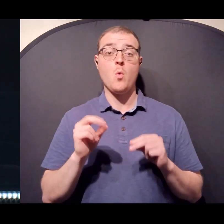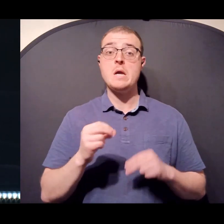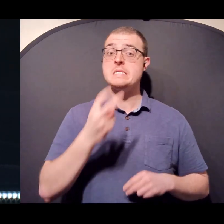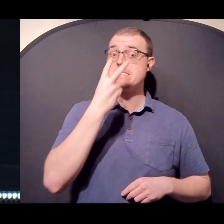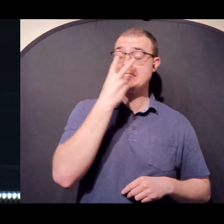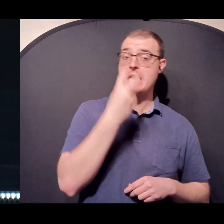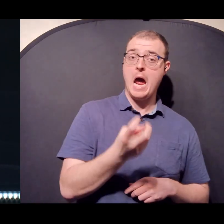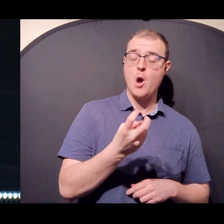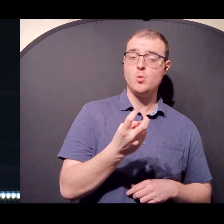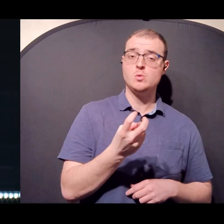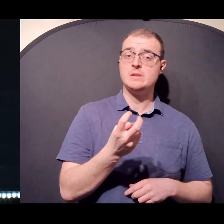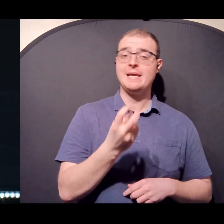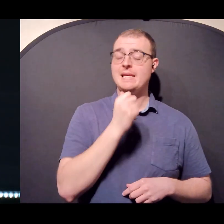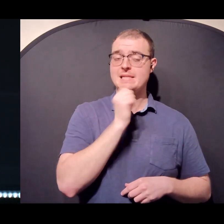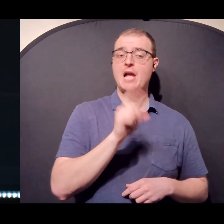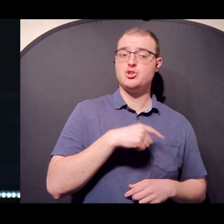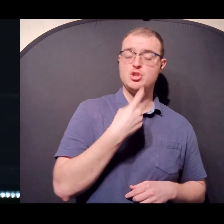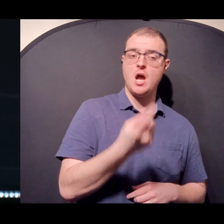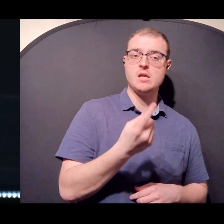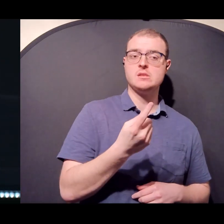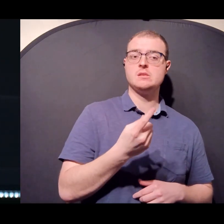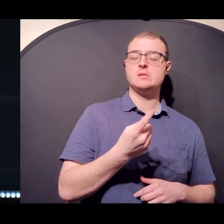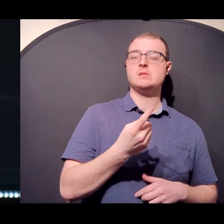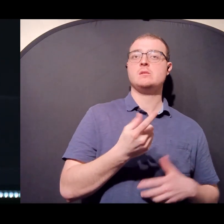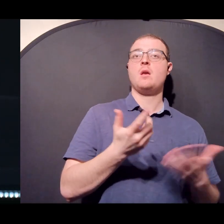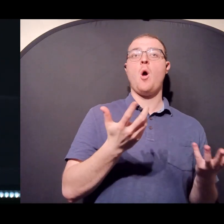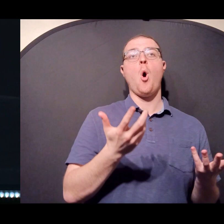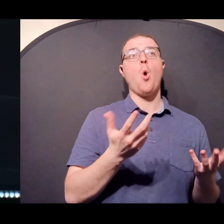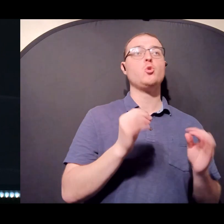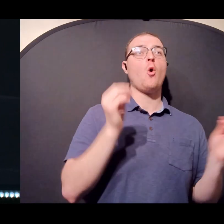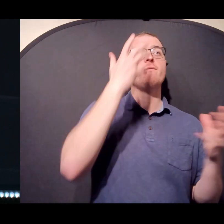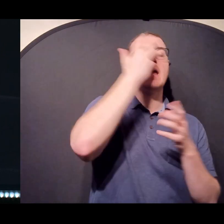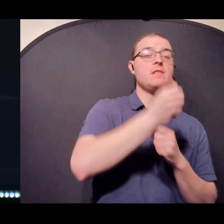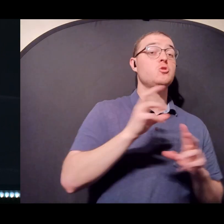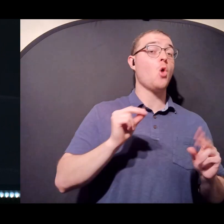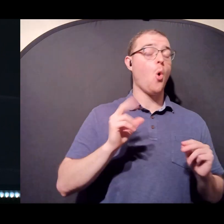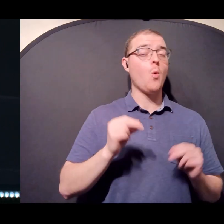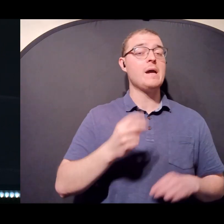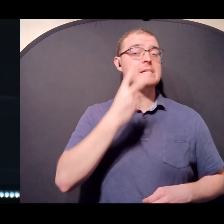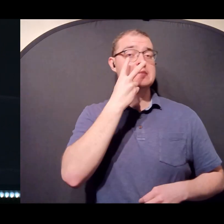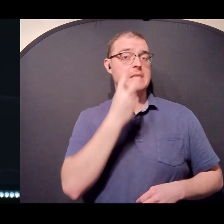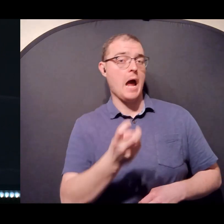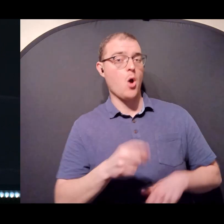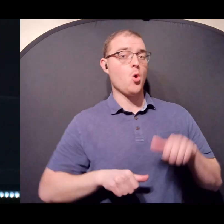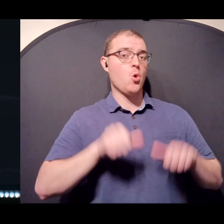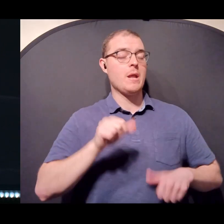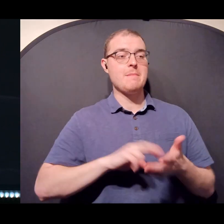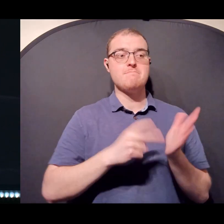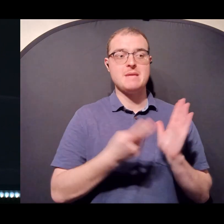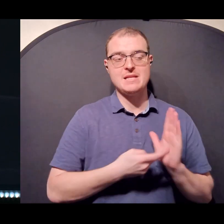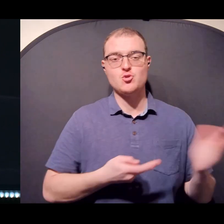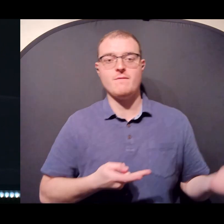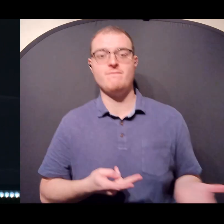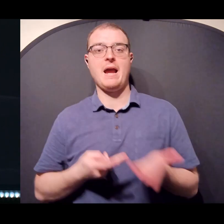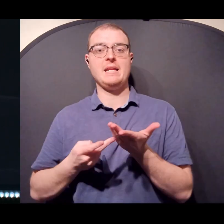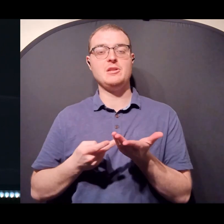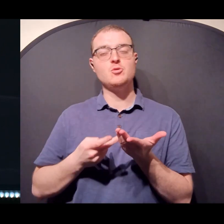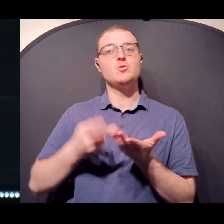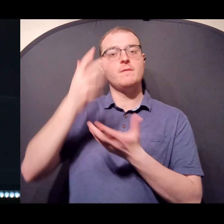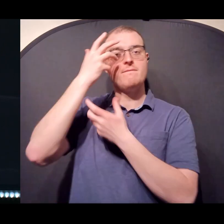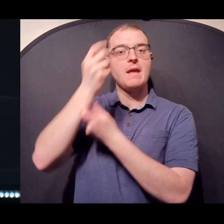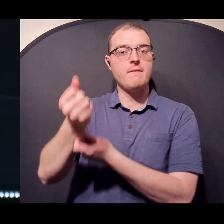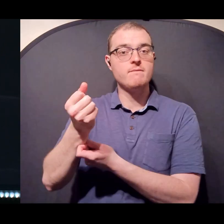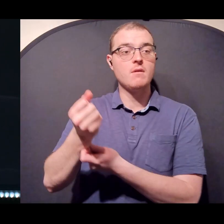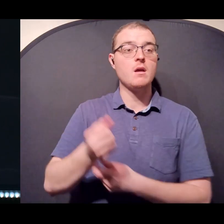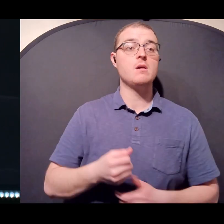as what doubt is all about. Doubt isn't just only about absence of faith. It's an invitation towards faith. Doubt isn't just absence of faith, because I